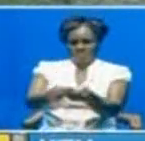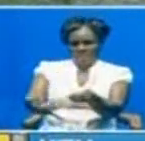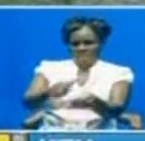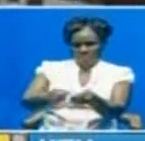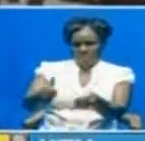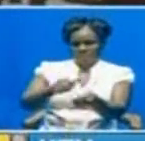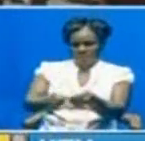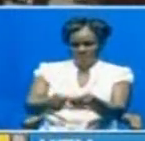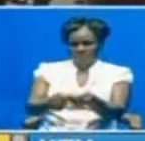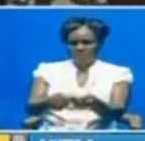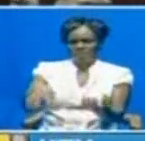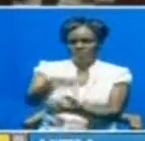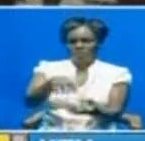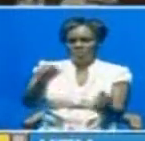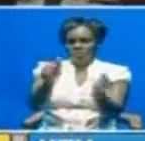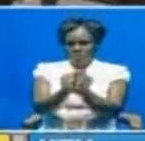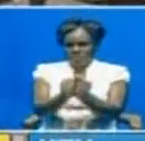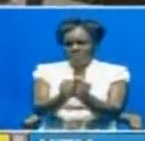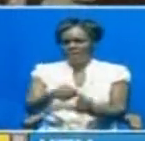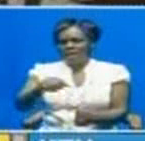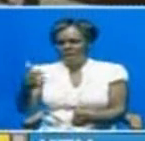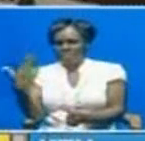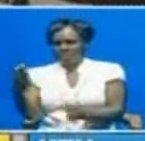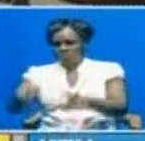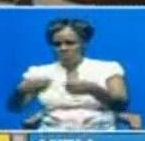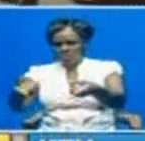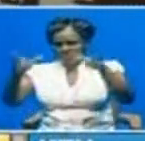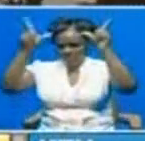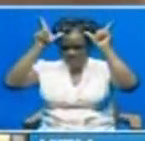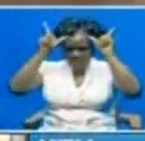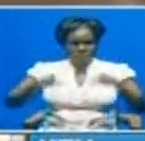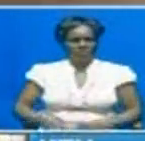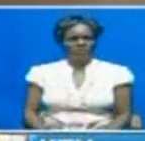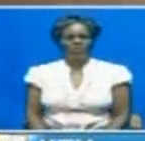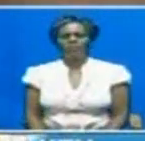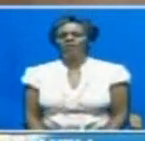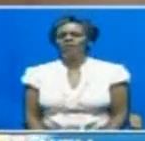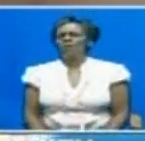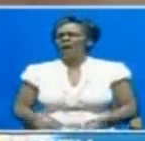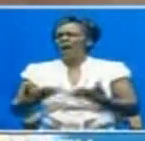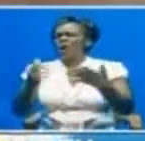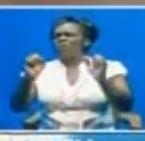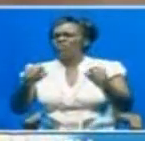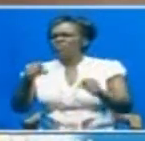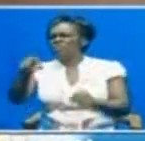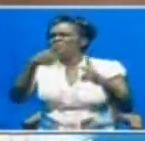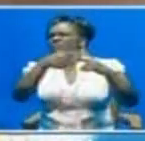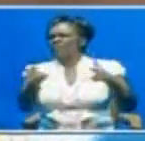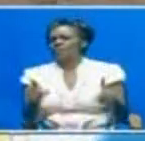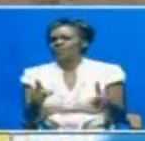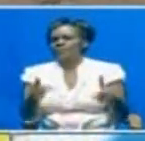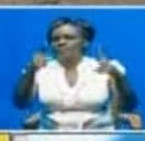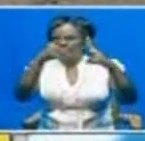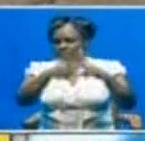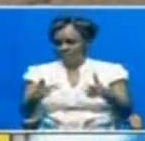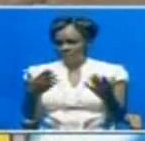grind and mix with the rest of the feed to give them to our cattle. So how did Kathurima begin? I